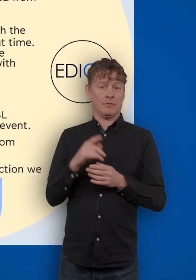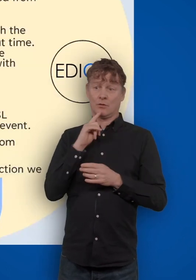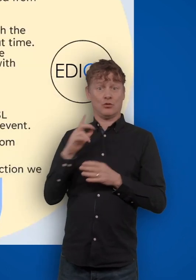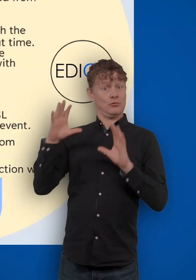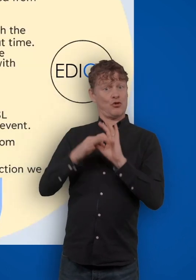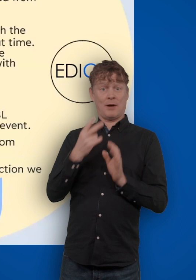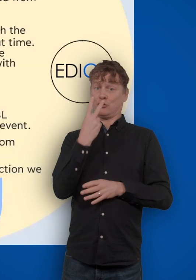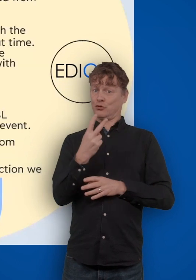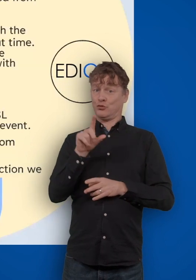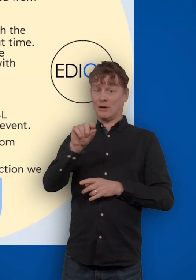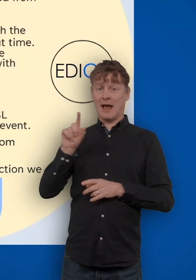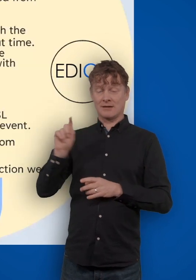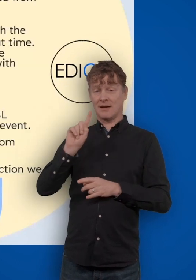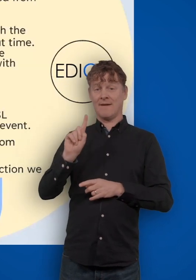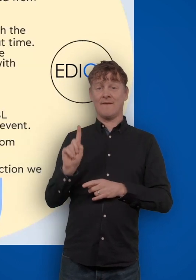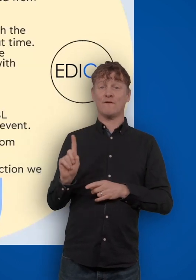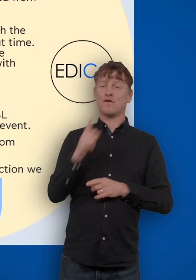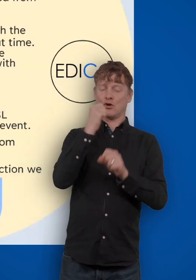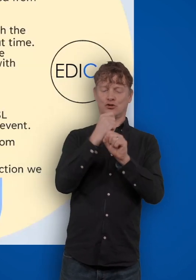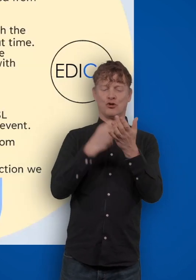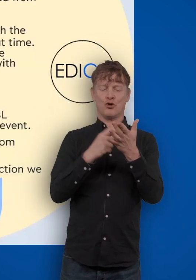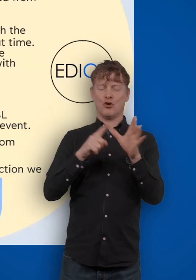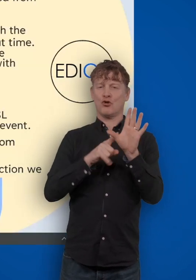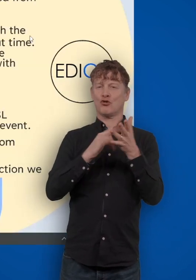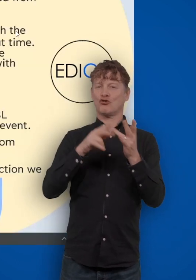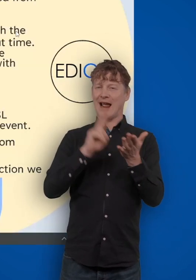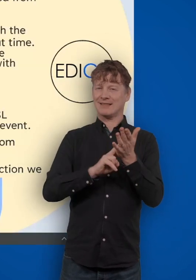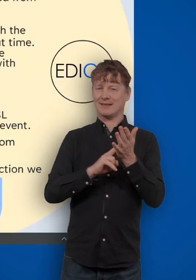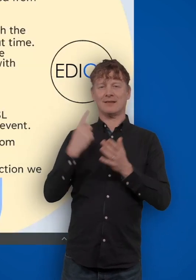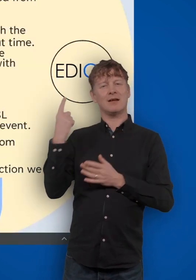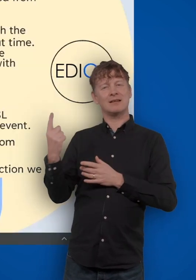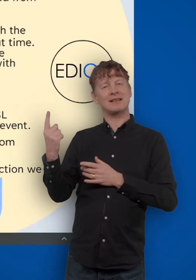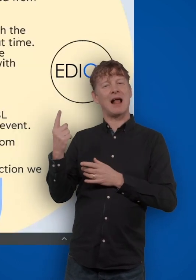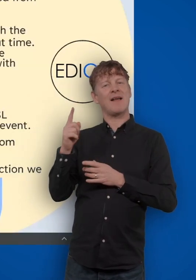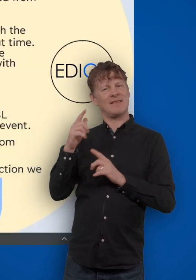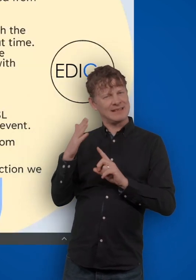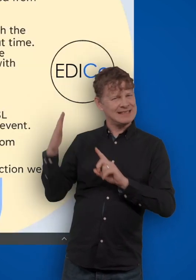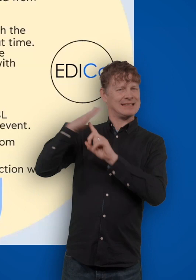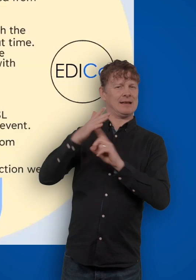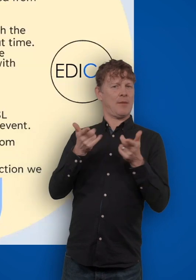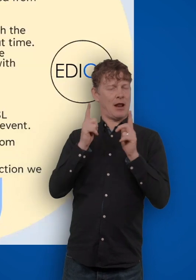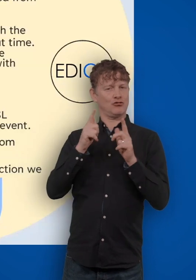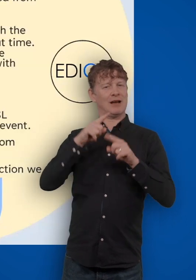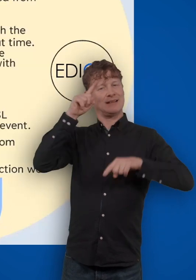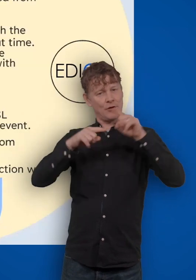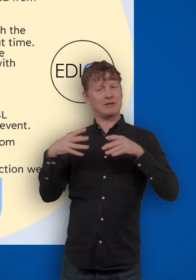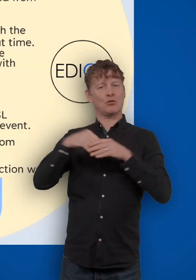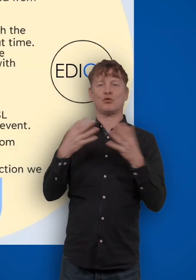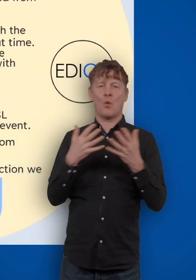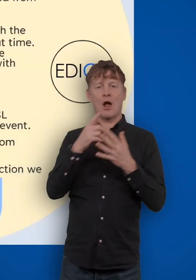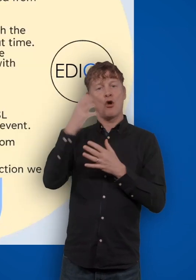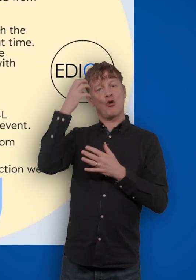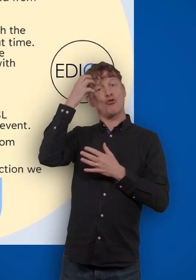by two guests, the first being Karen Grayson, who is a senior manager of diversity and inclusion at the Royal